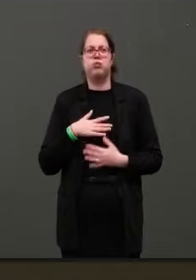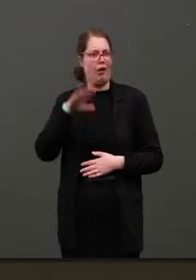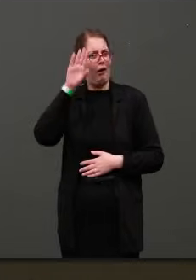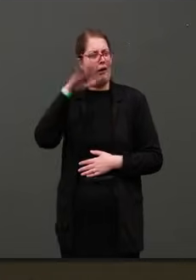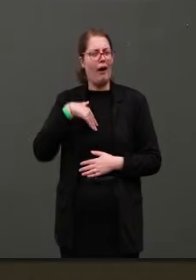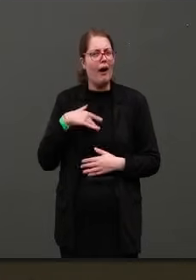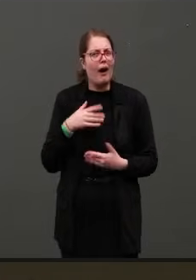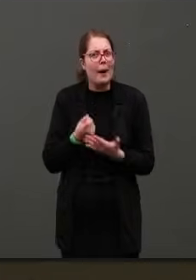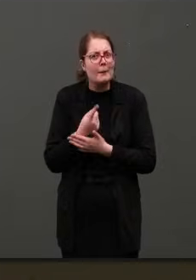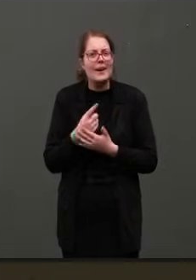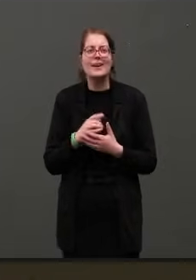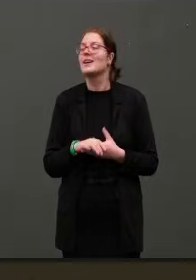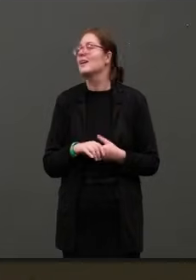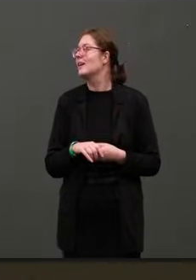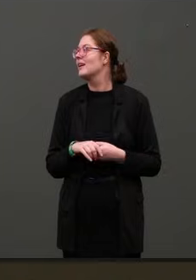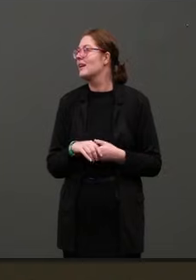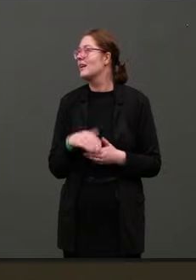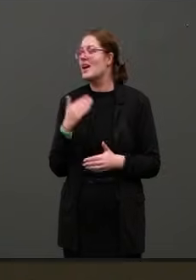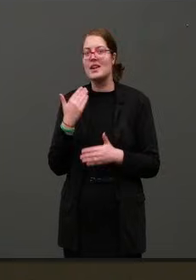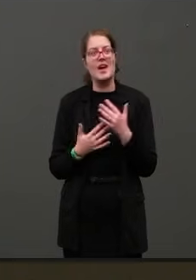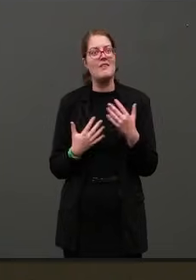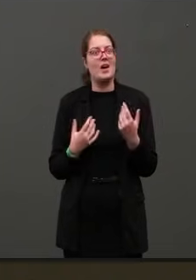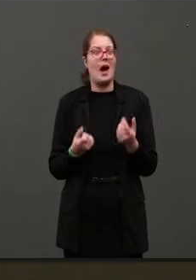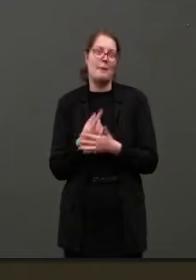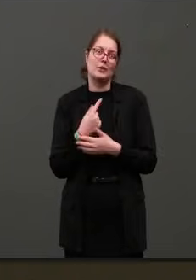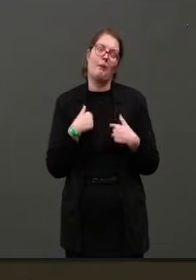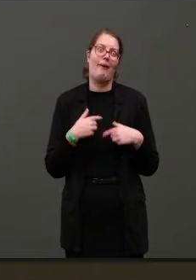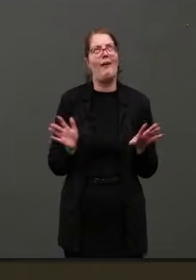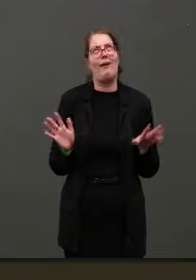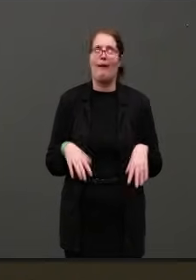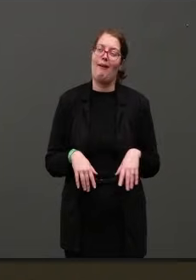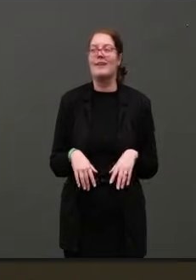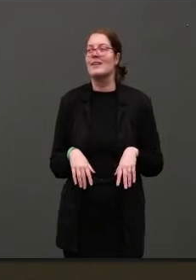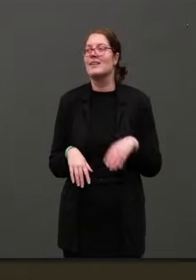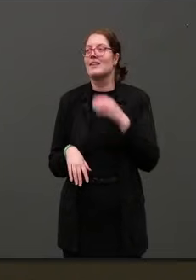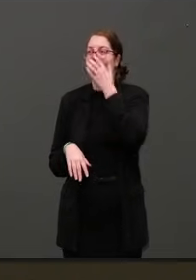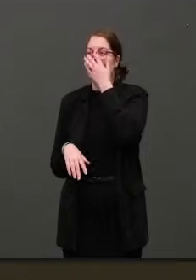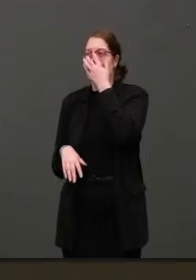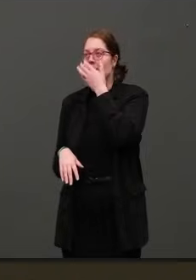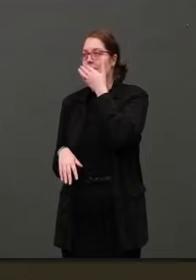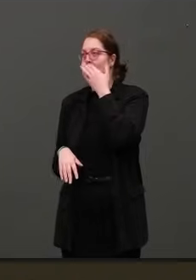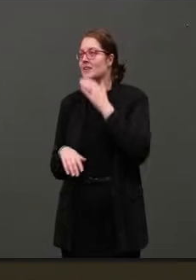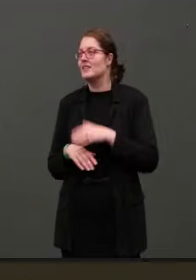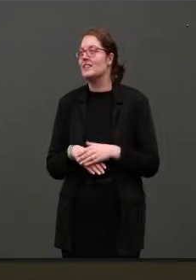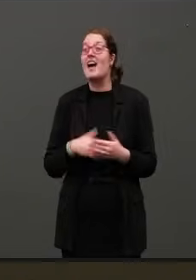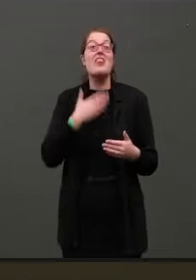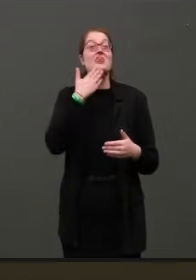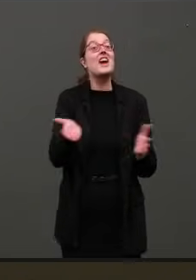I've never had that happen to me. Thank you. So we'll be around for the rest of